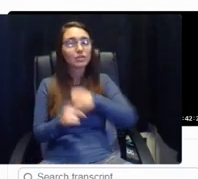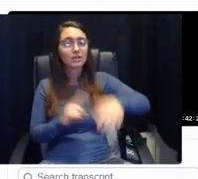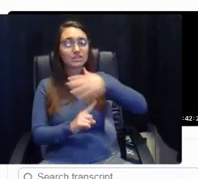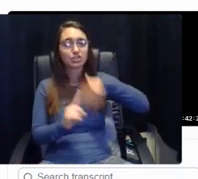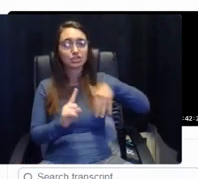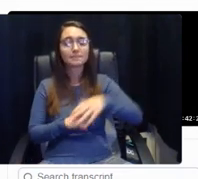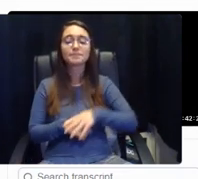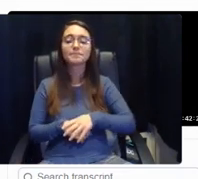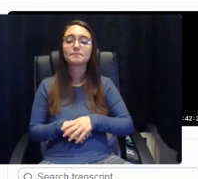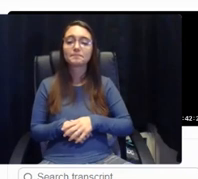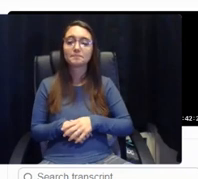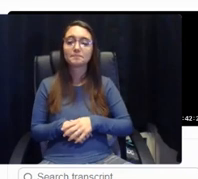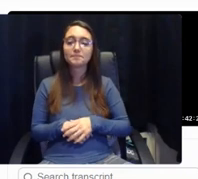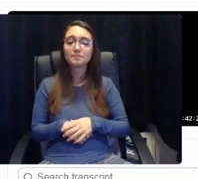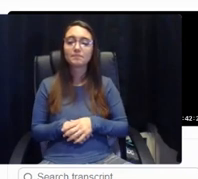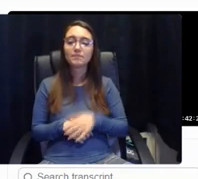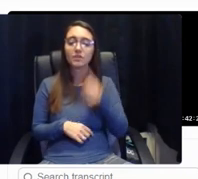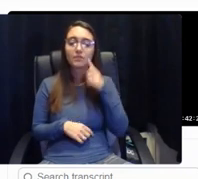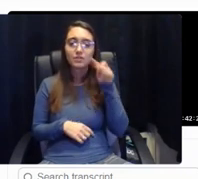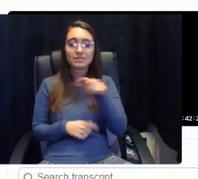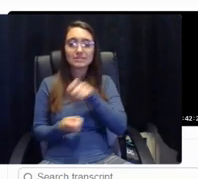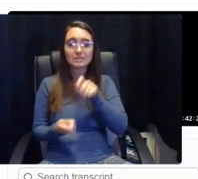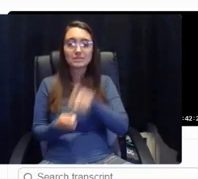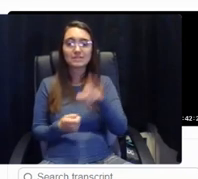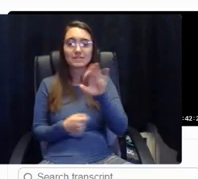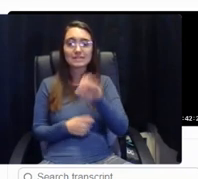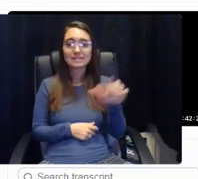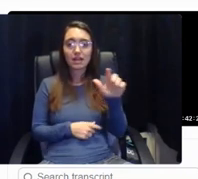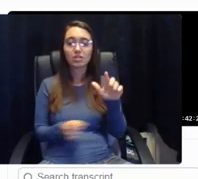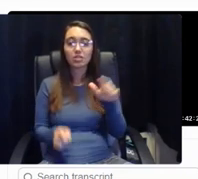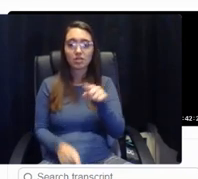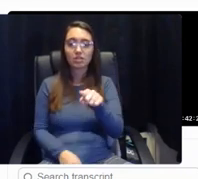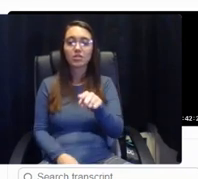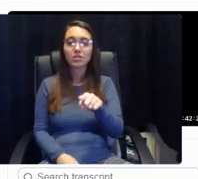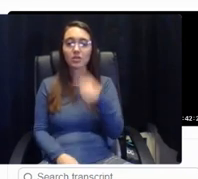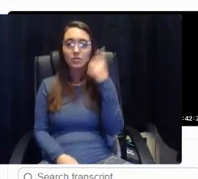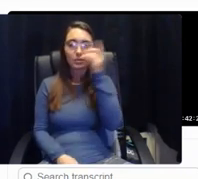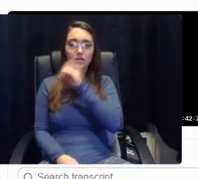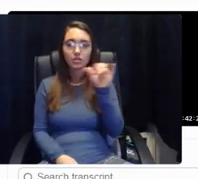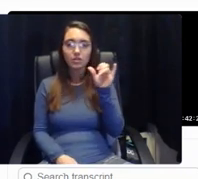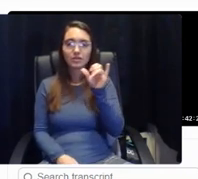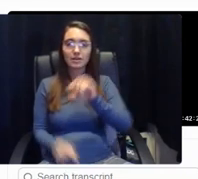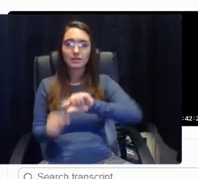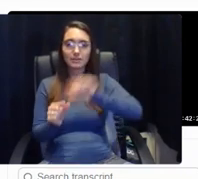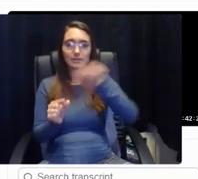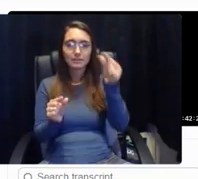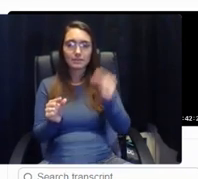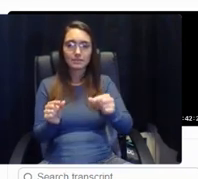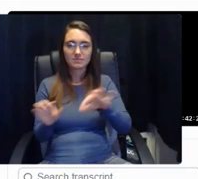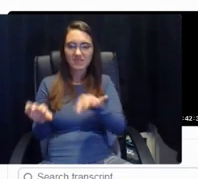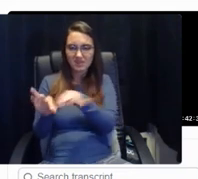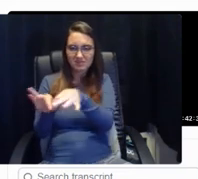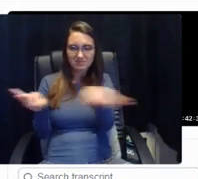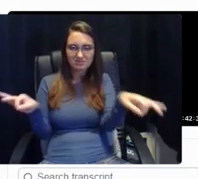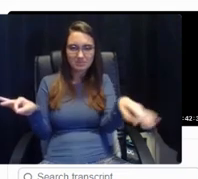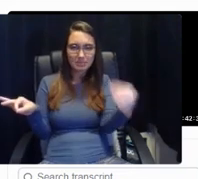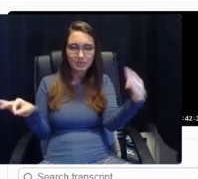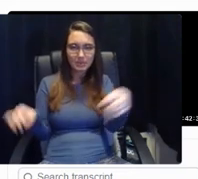this particular cell setup look like this, the line rotation, then what will be